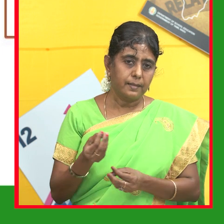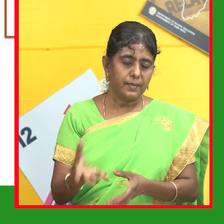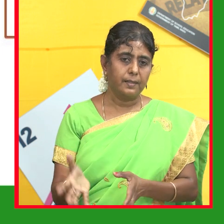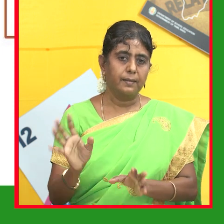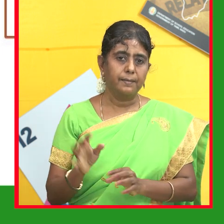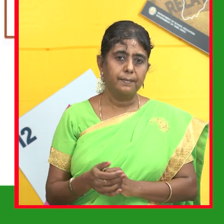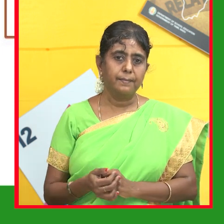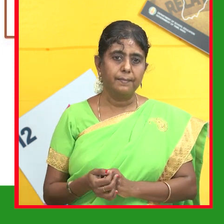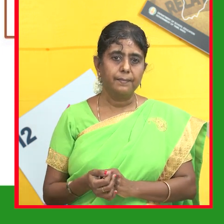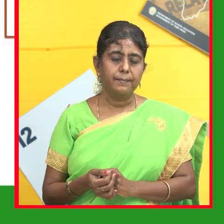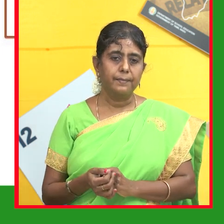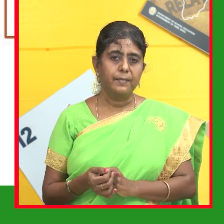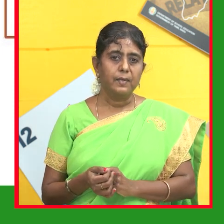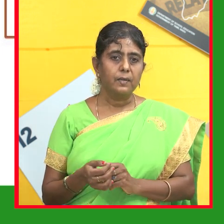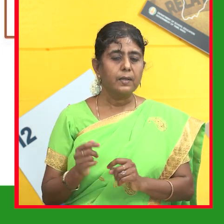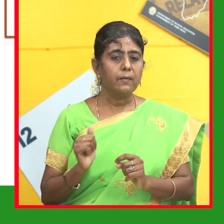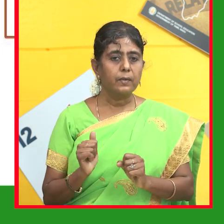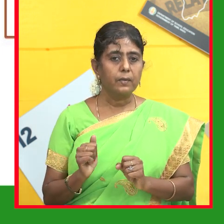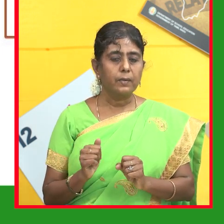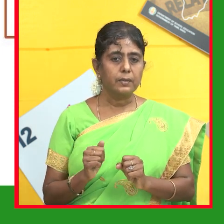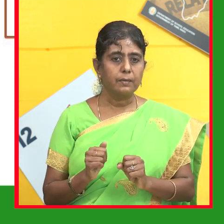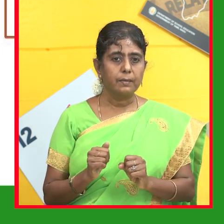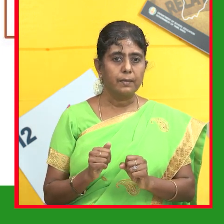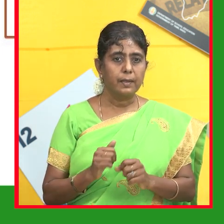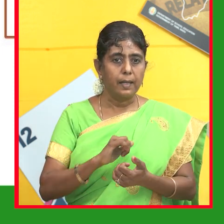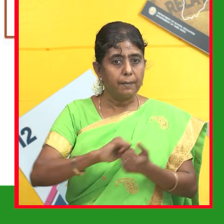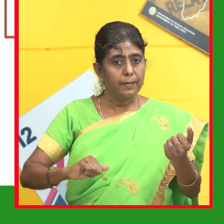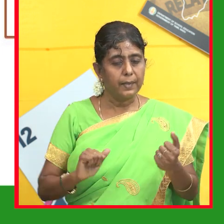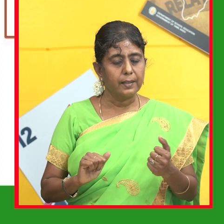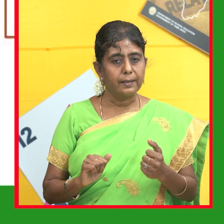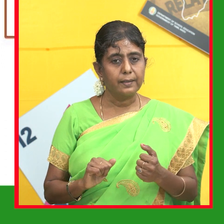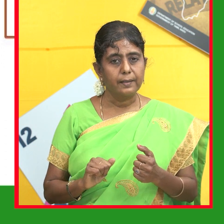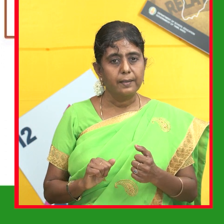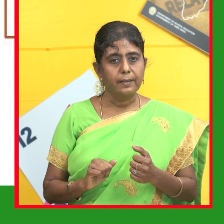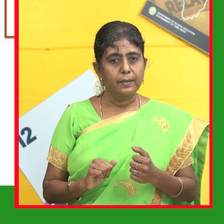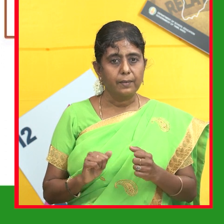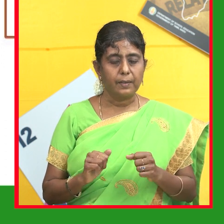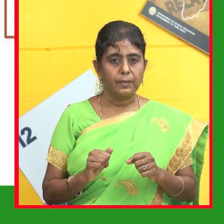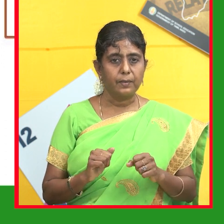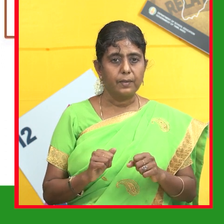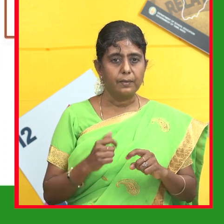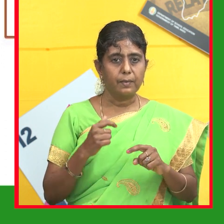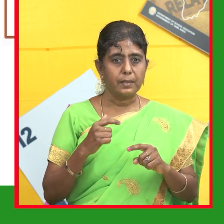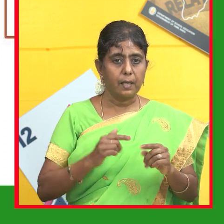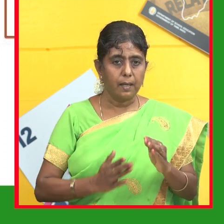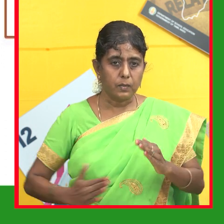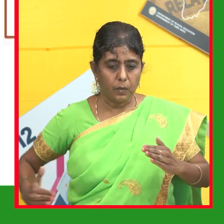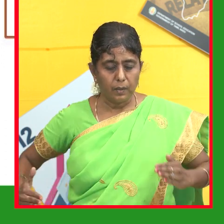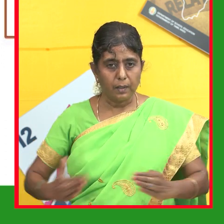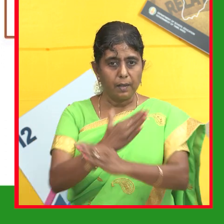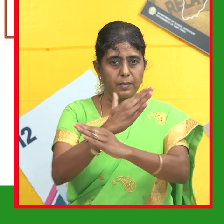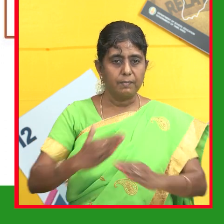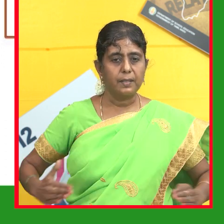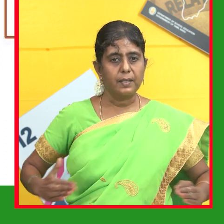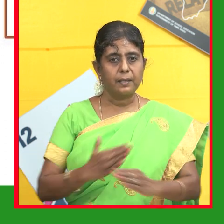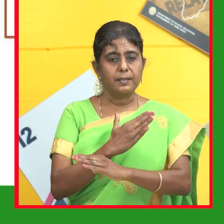That was done. So now what we have to do with the remaining? Now we have to do the cross